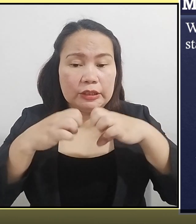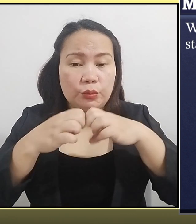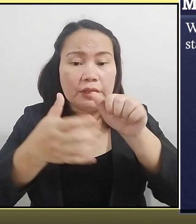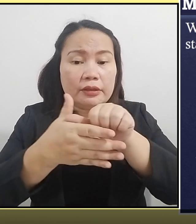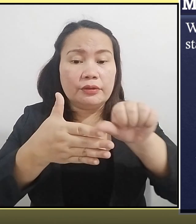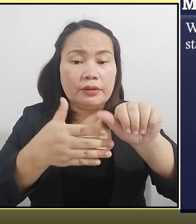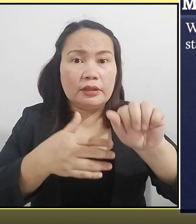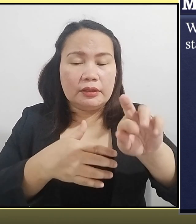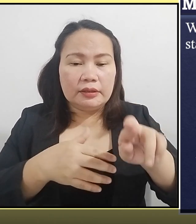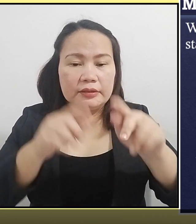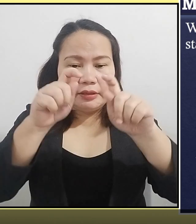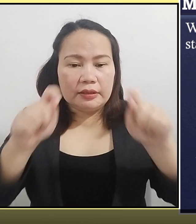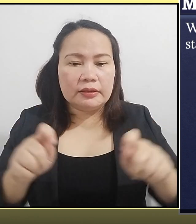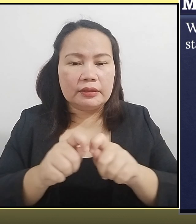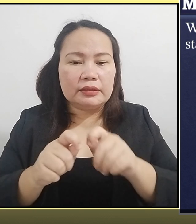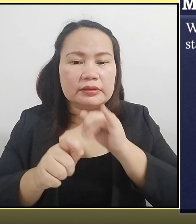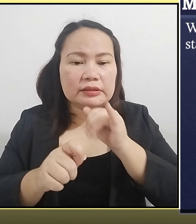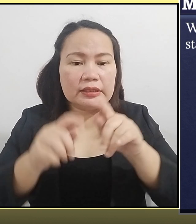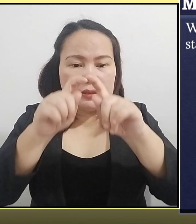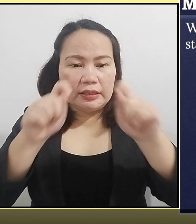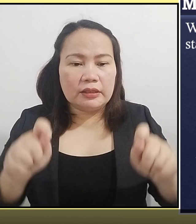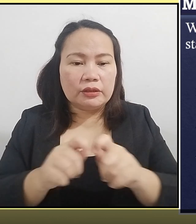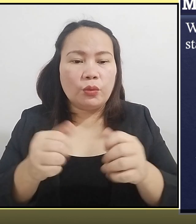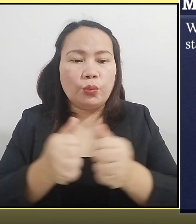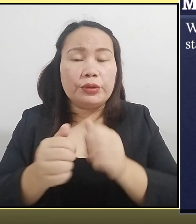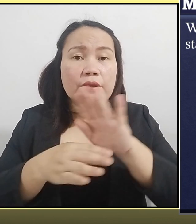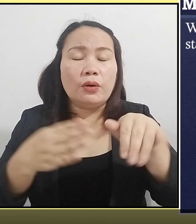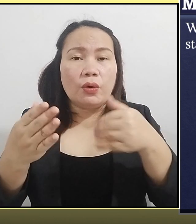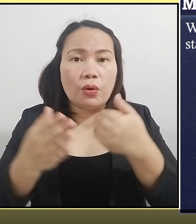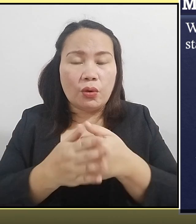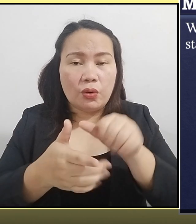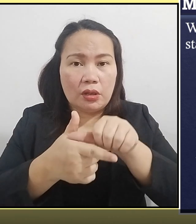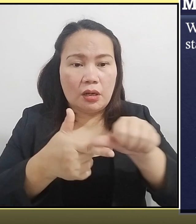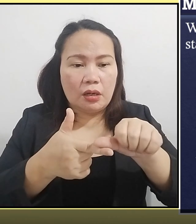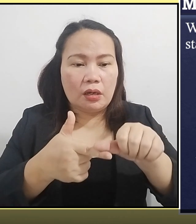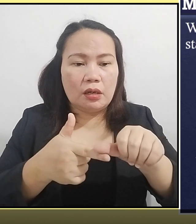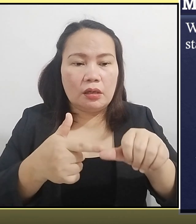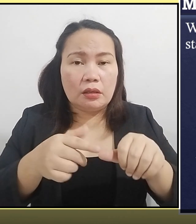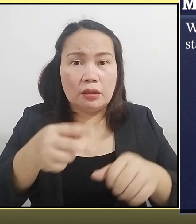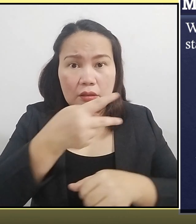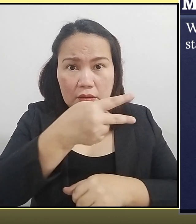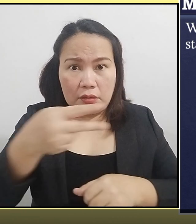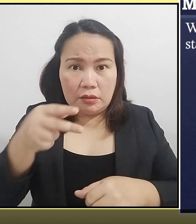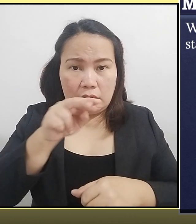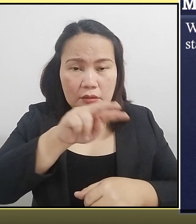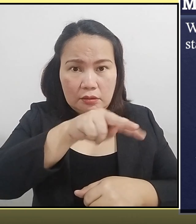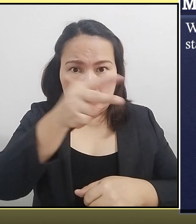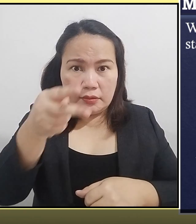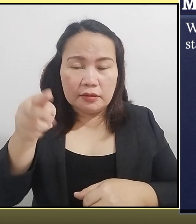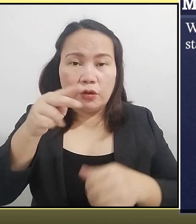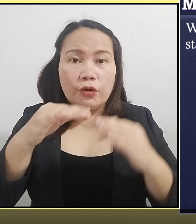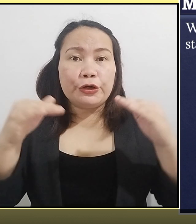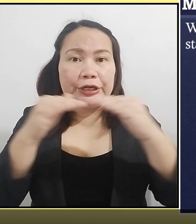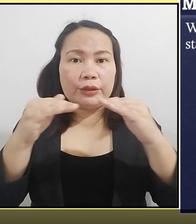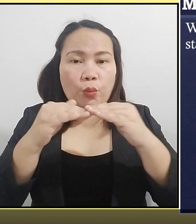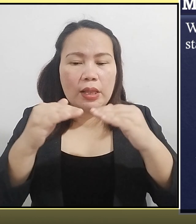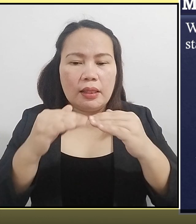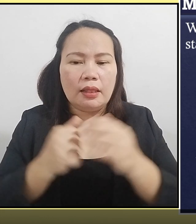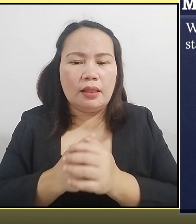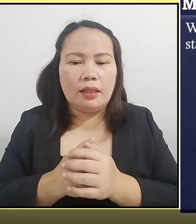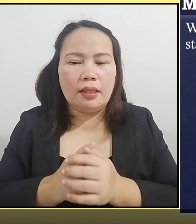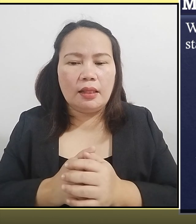triangle with all angles congruent. So, if the angles of a triangle are congruent, then it